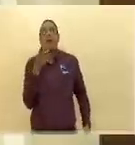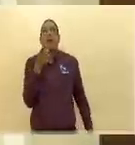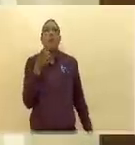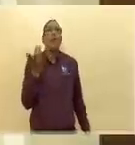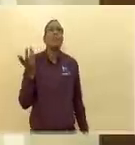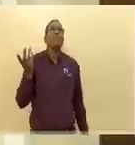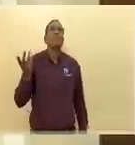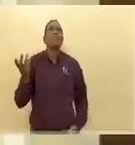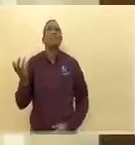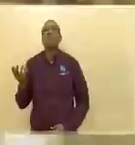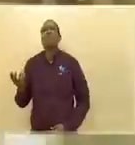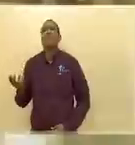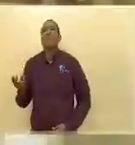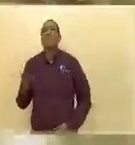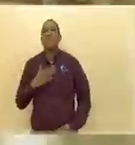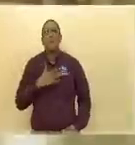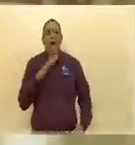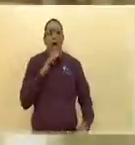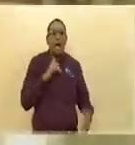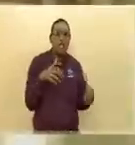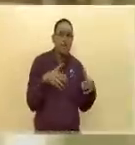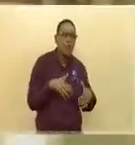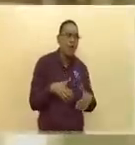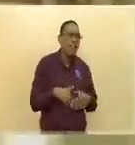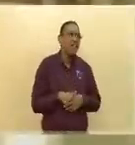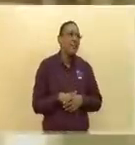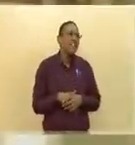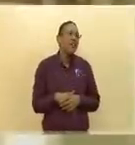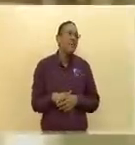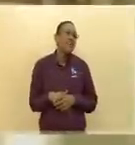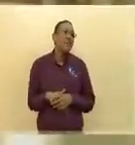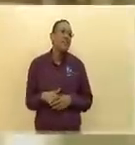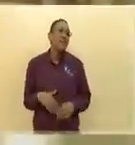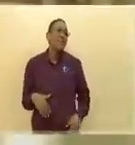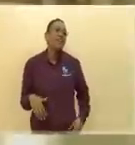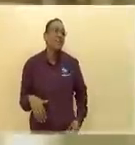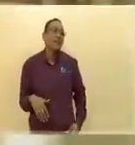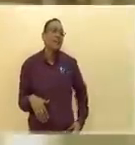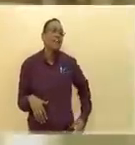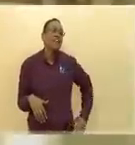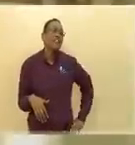in, you know, my age group, and